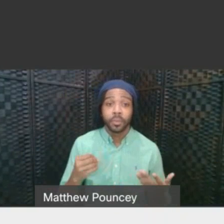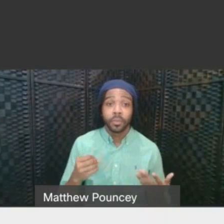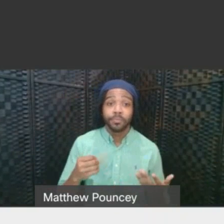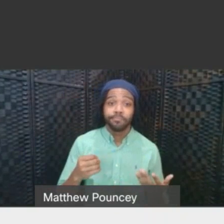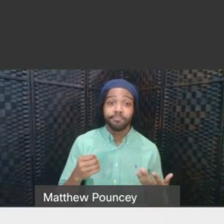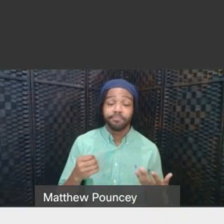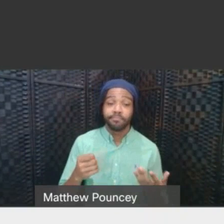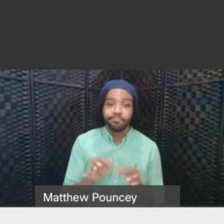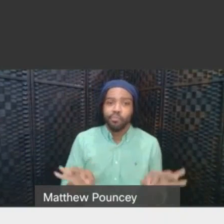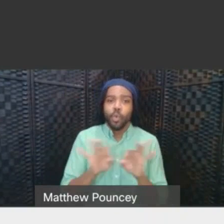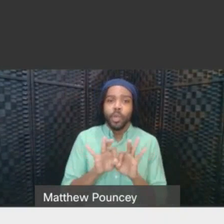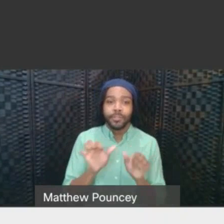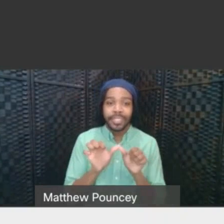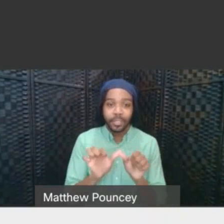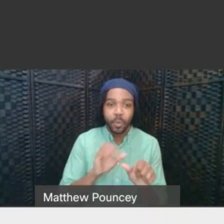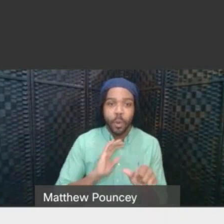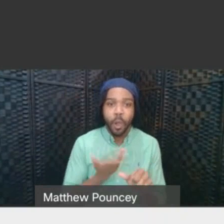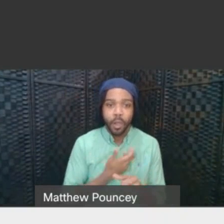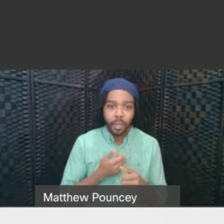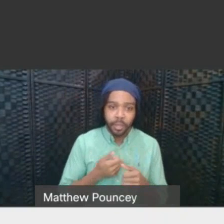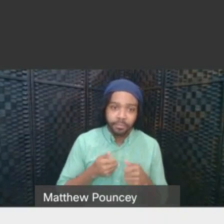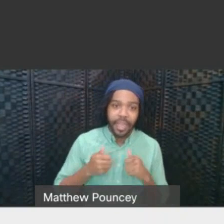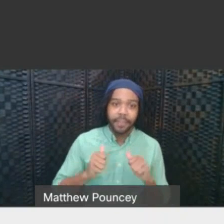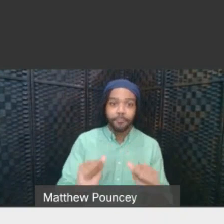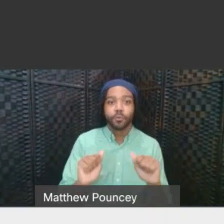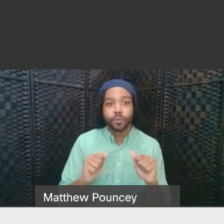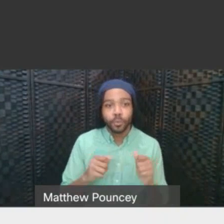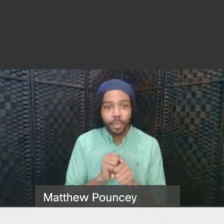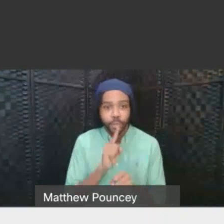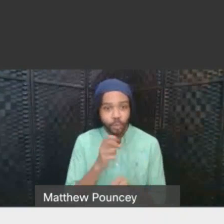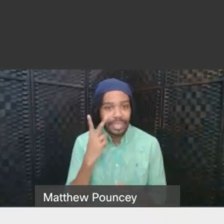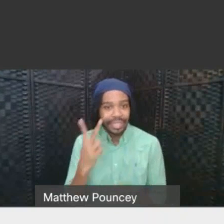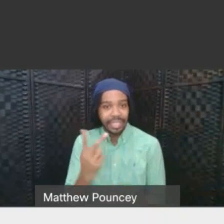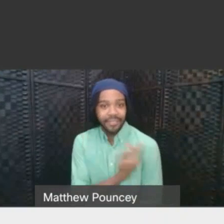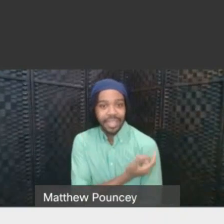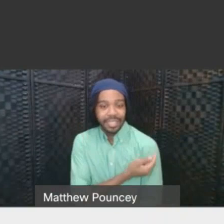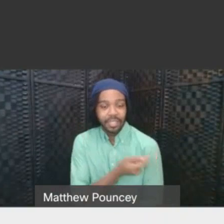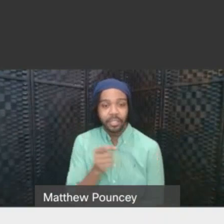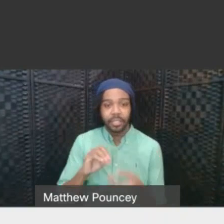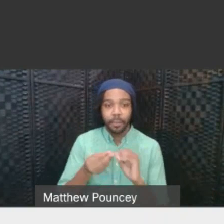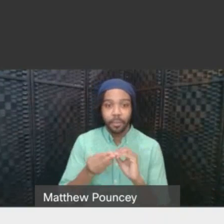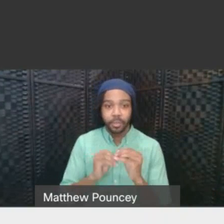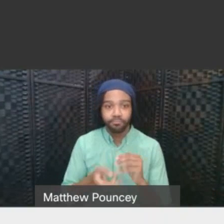we just have to continue these efforts to see the vaccination rates increase.